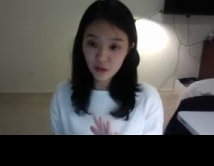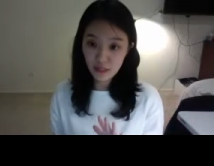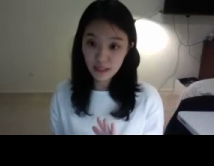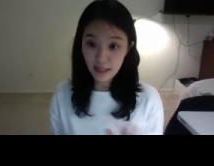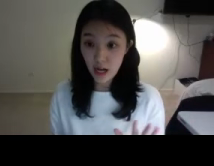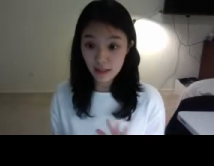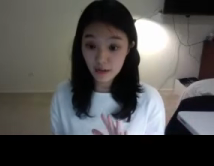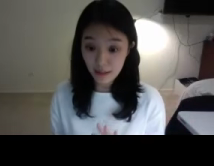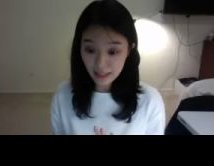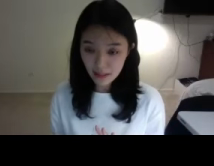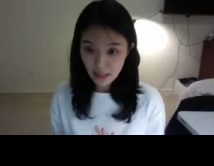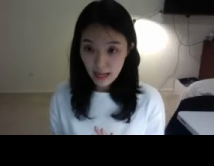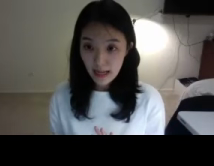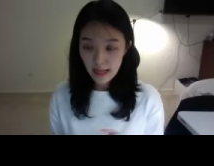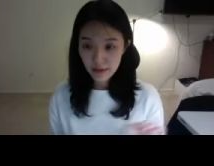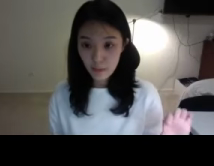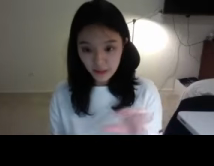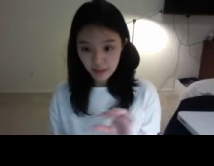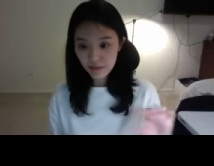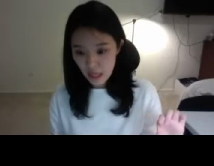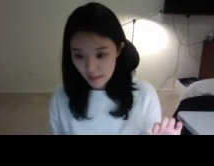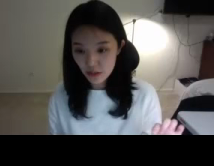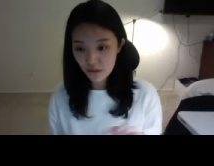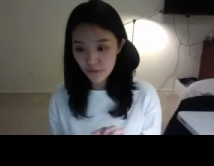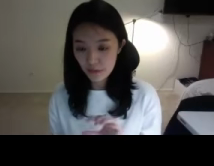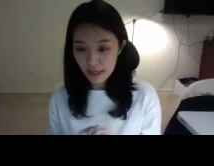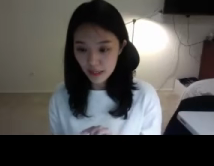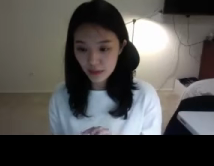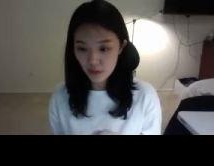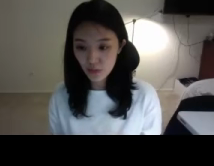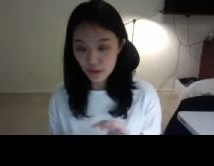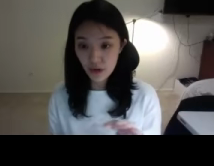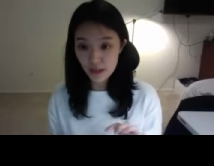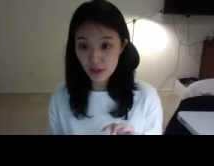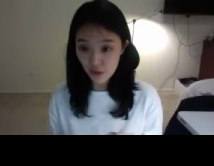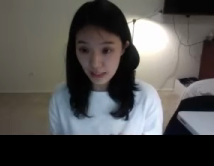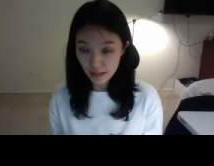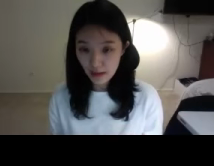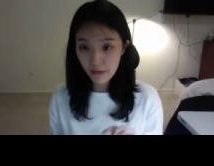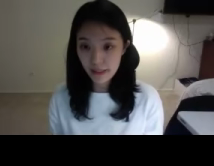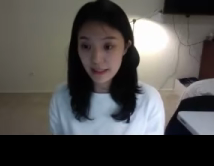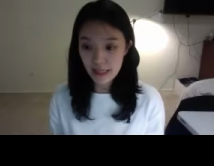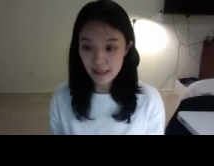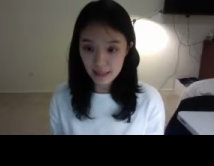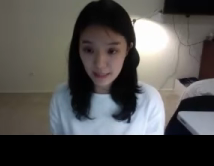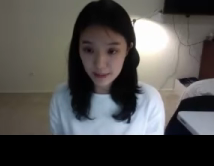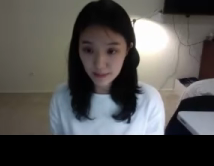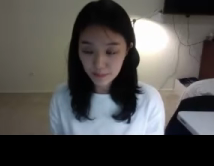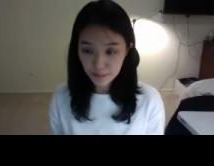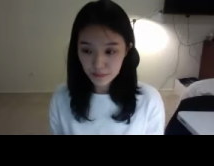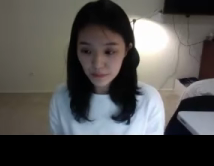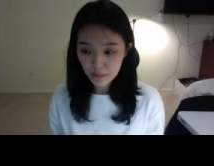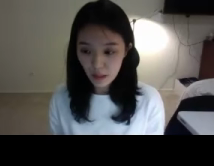across the screen at a constant rate. And the period of time it took for the rate cue to move across the screen varied in 10